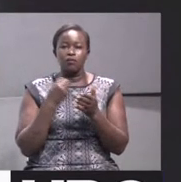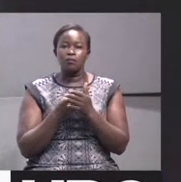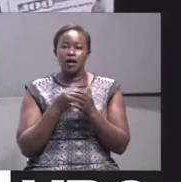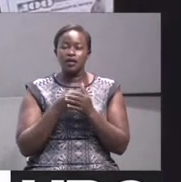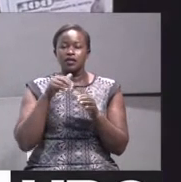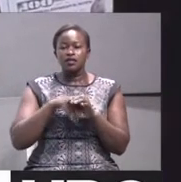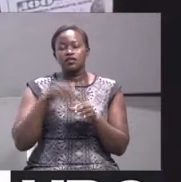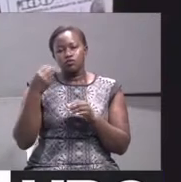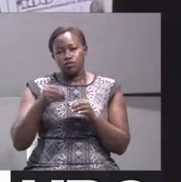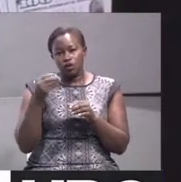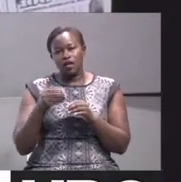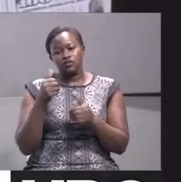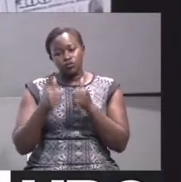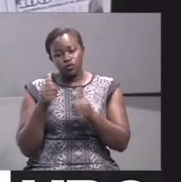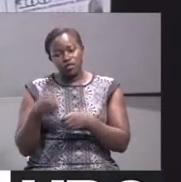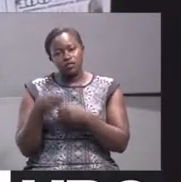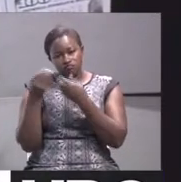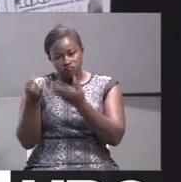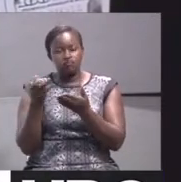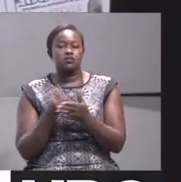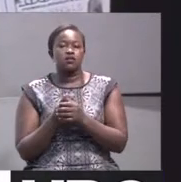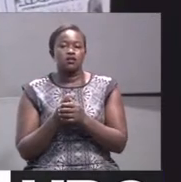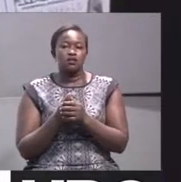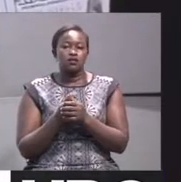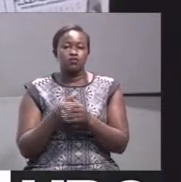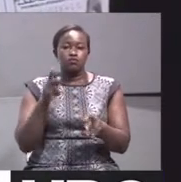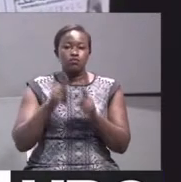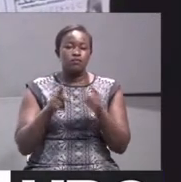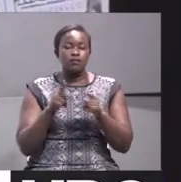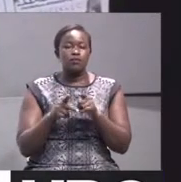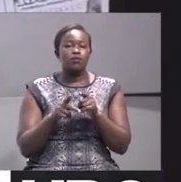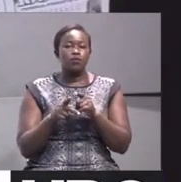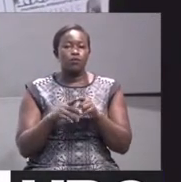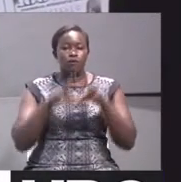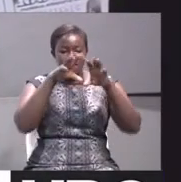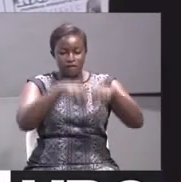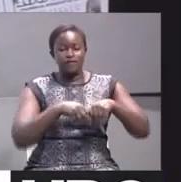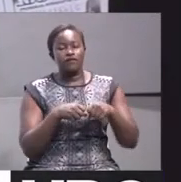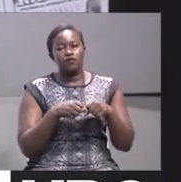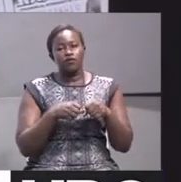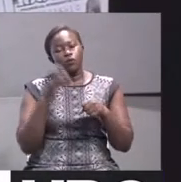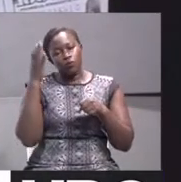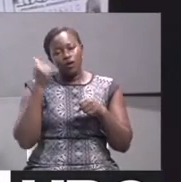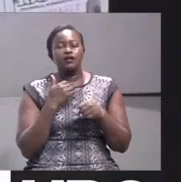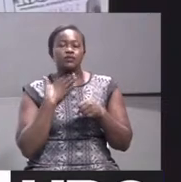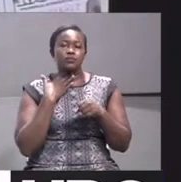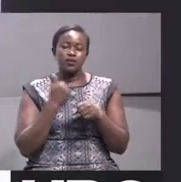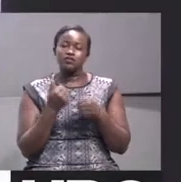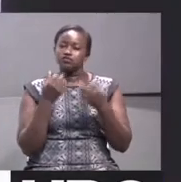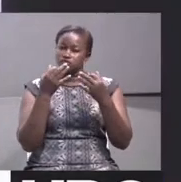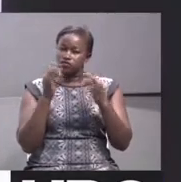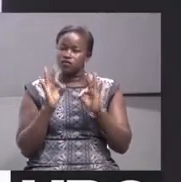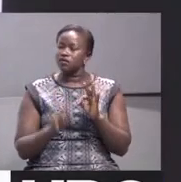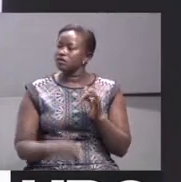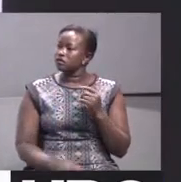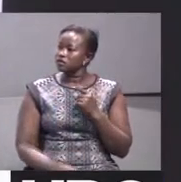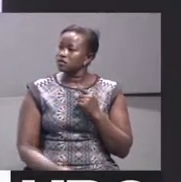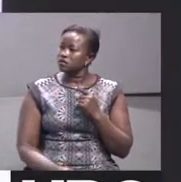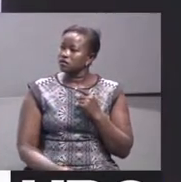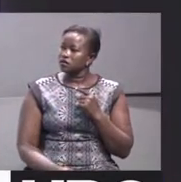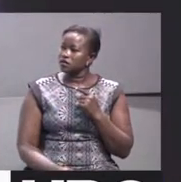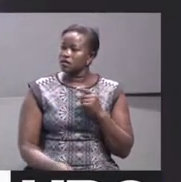dollars, which was given to the kidnappers to have Susan Magara released. He interpreted it was taken. They aligned the